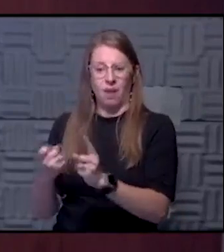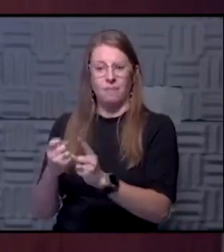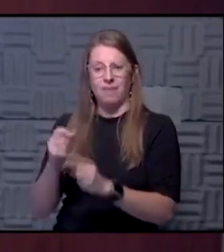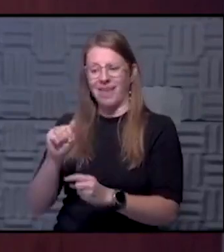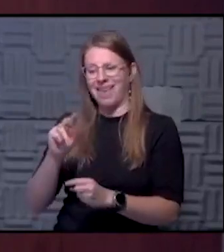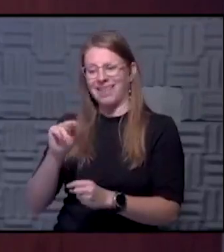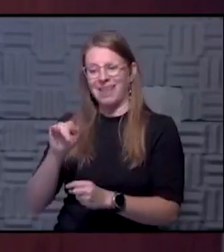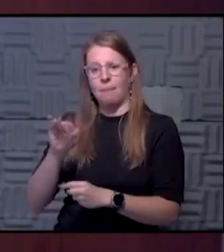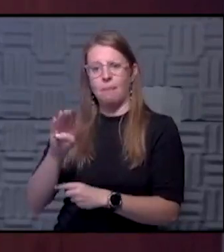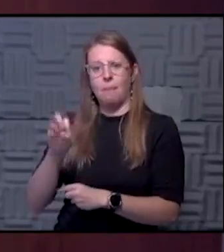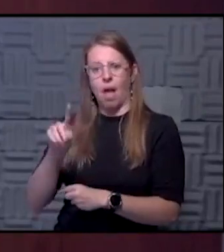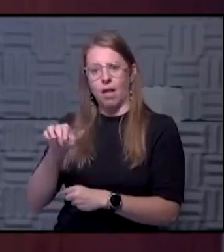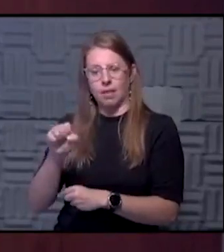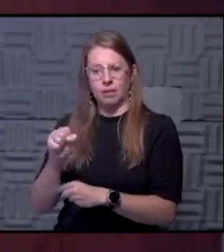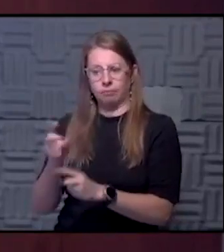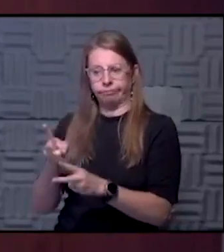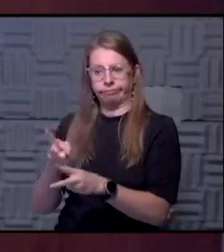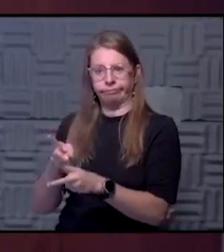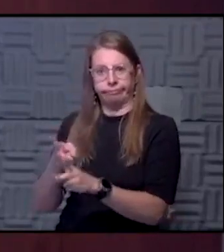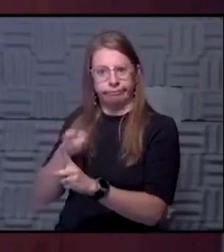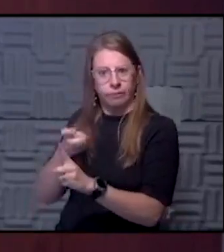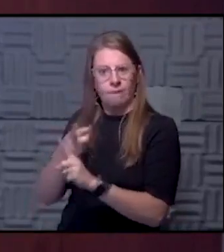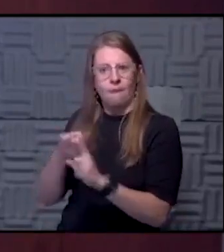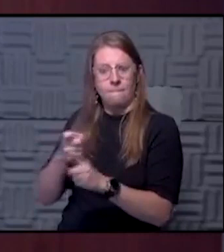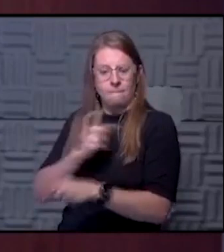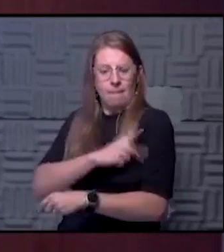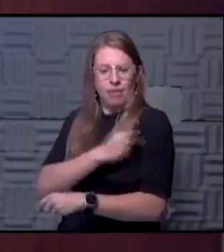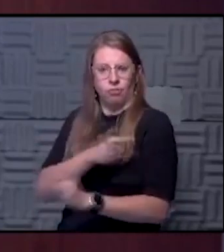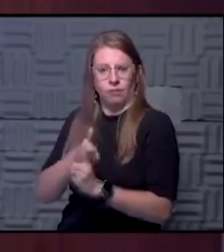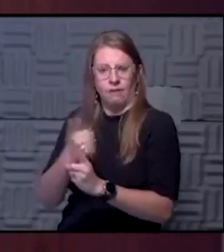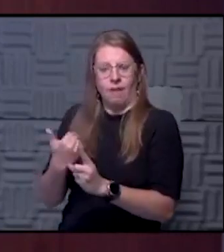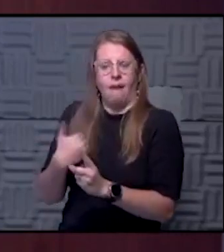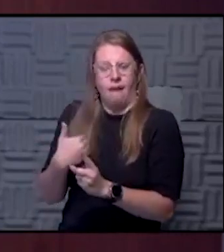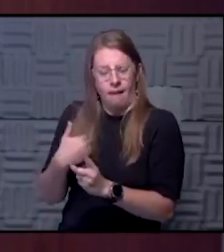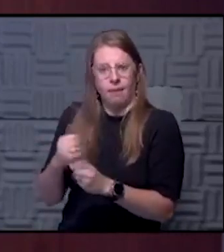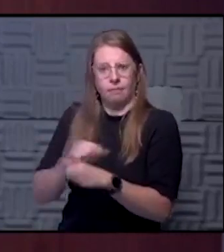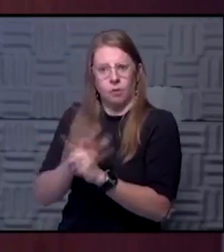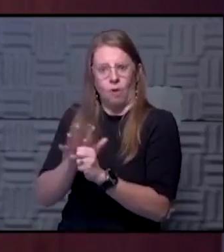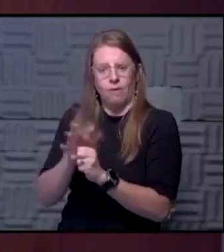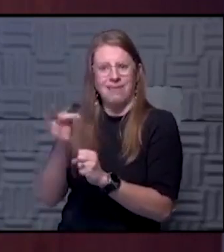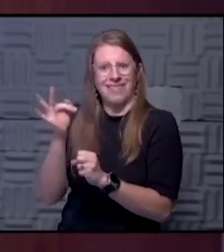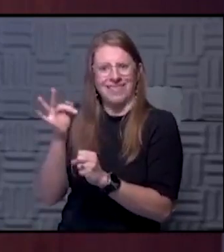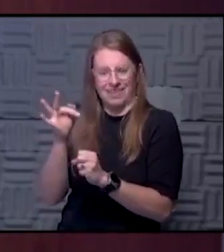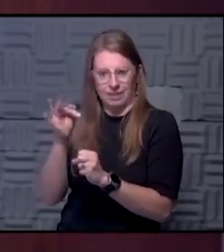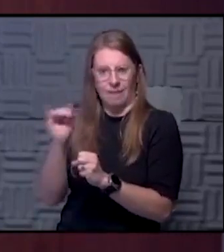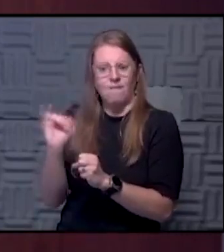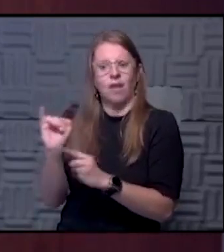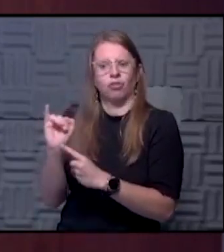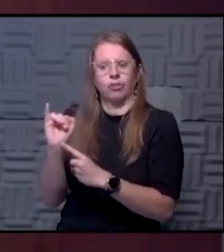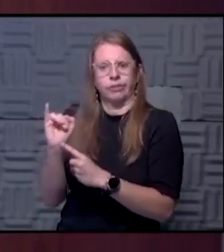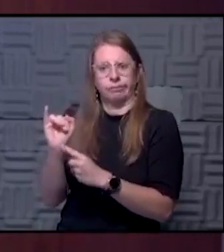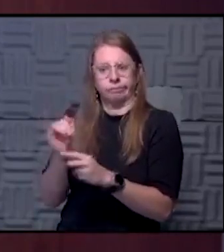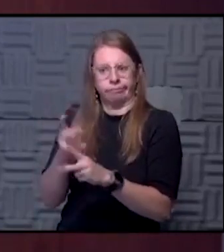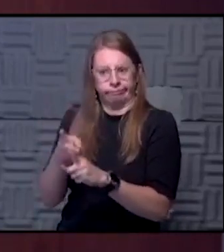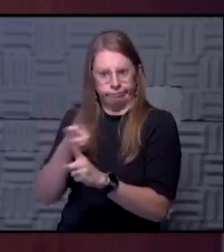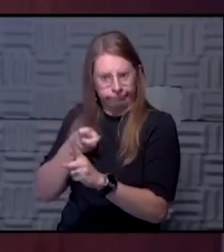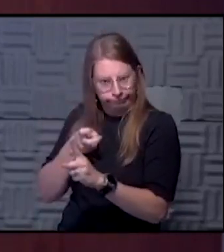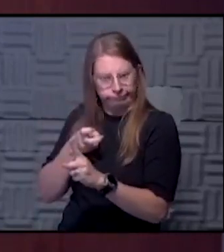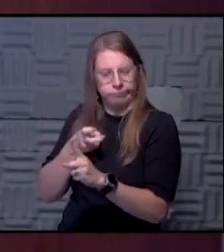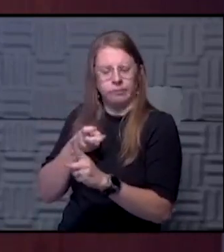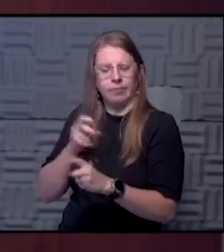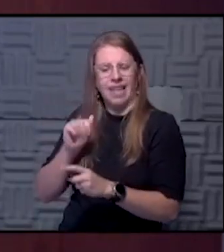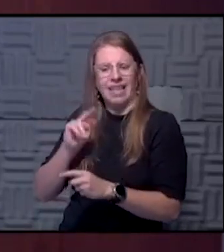from a patient that had a COVID-19 infection. And from that, they were able to study what exactly